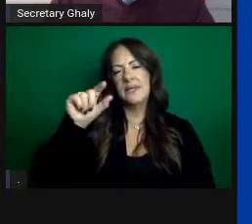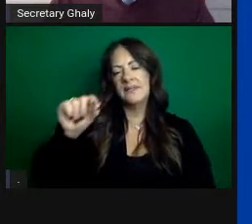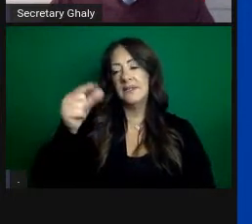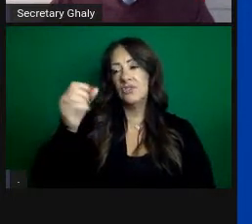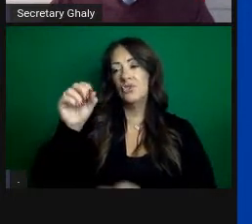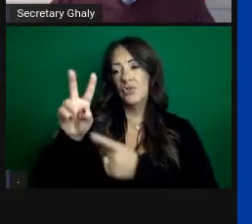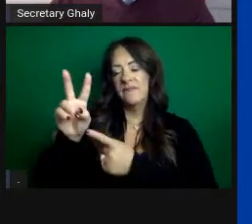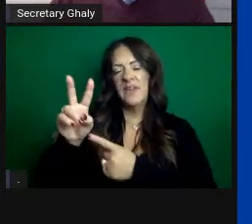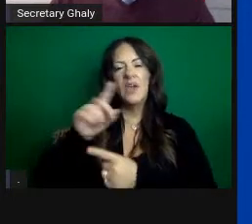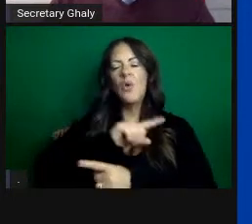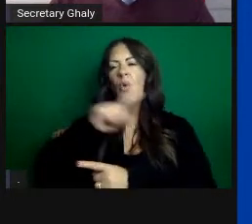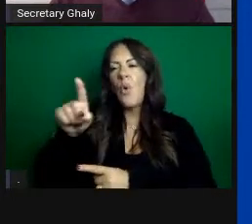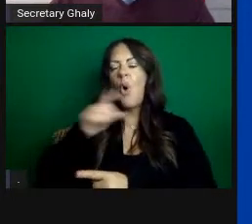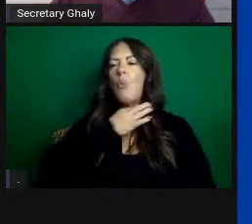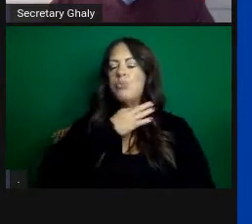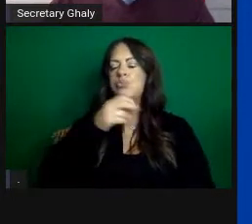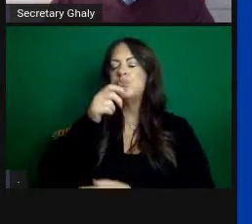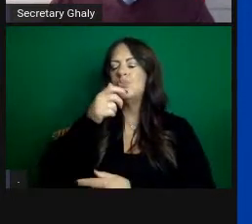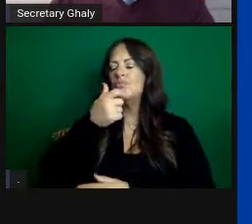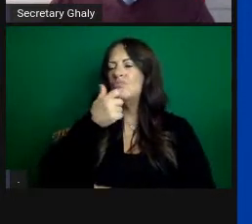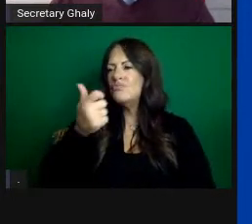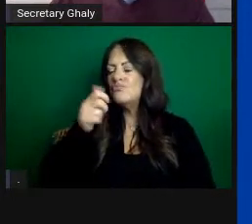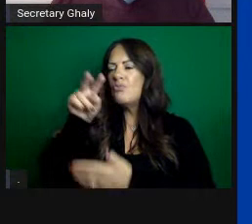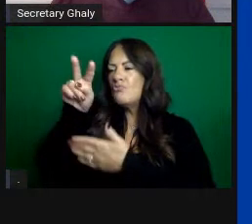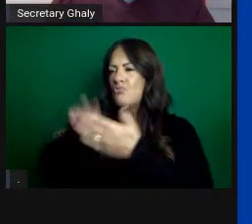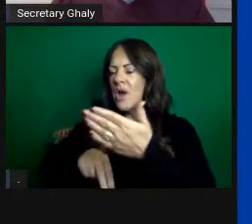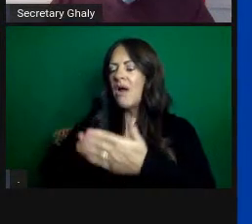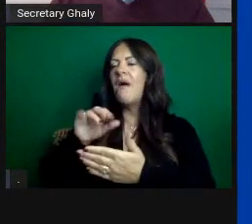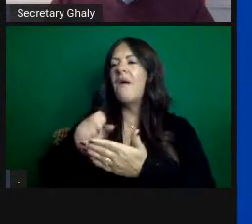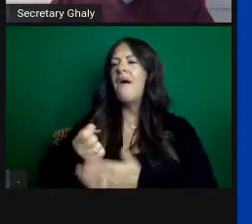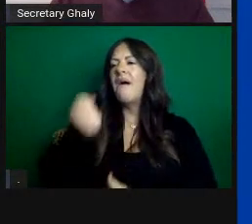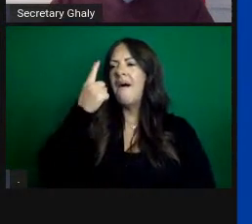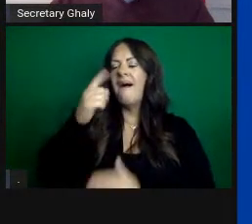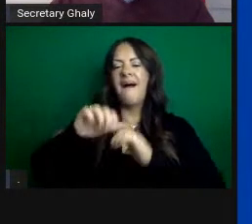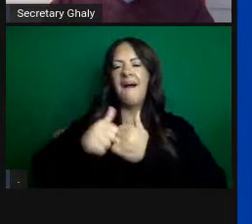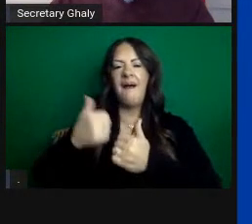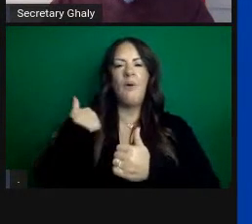can really help us in our efforts across the state. Next slide.